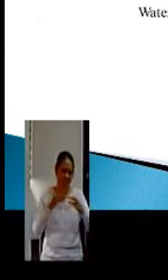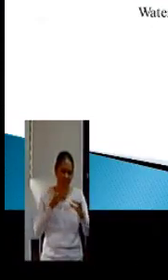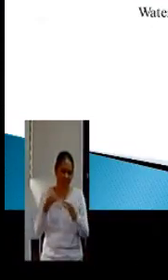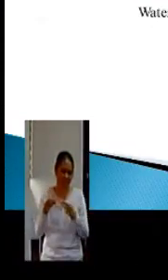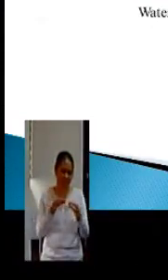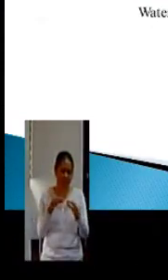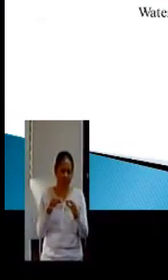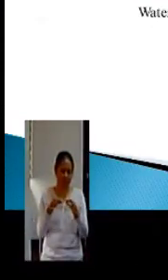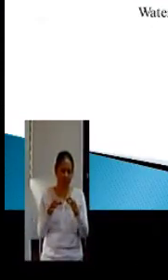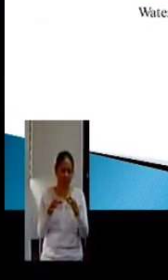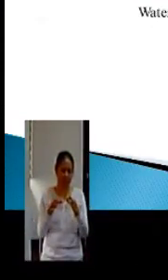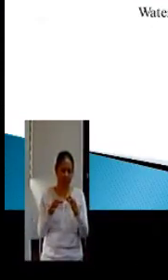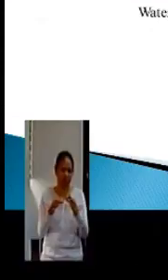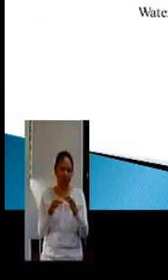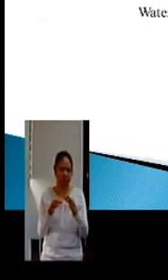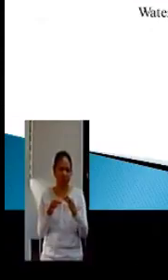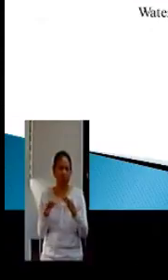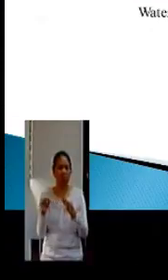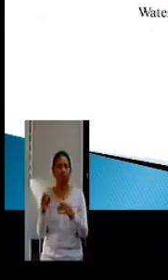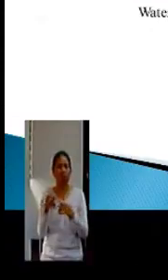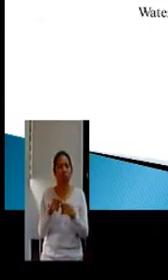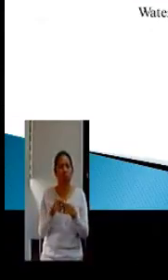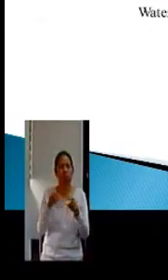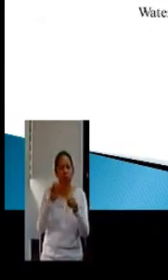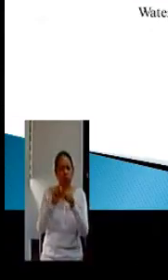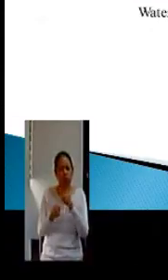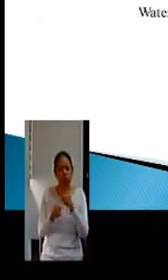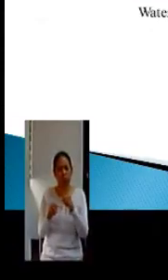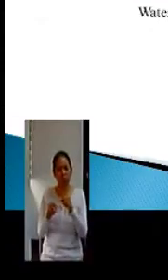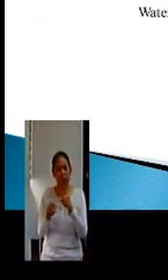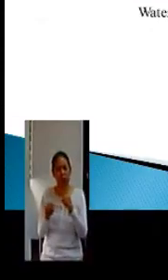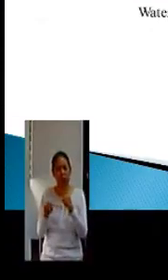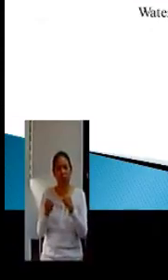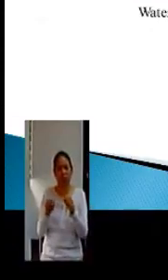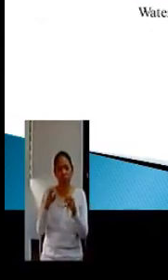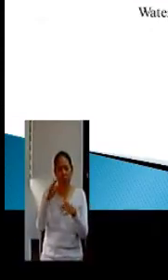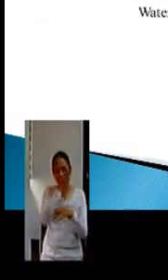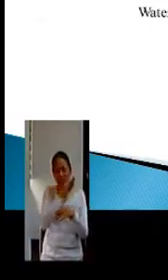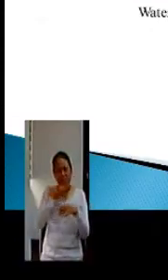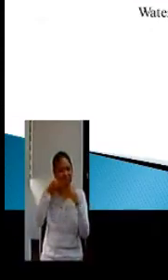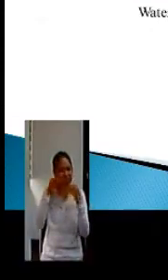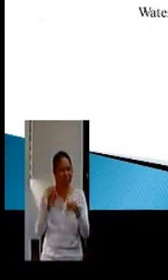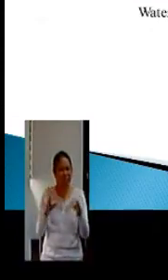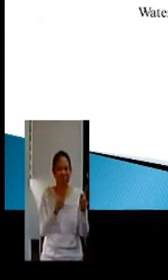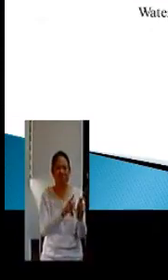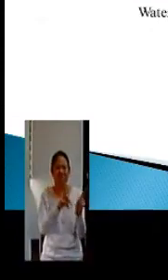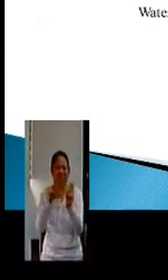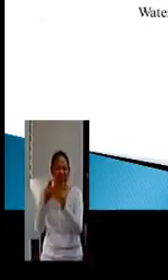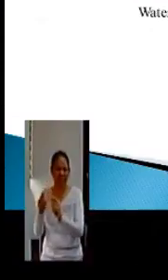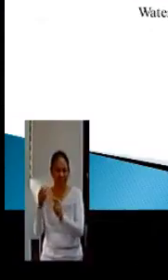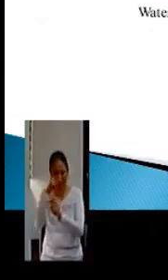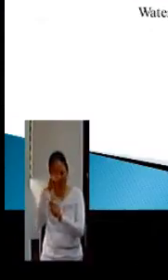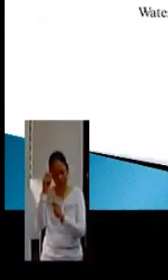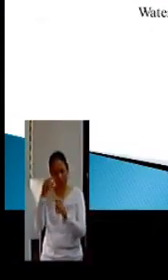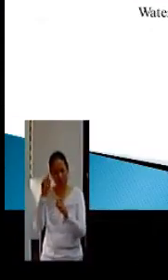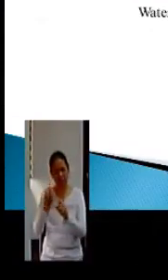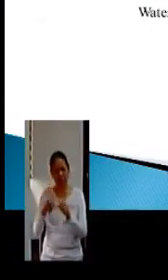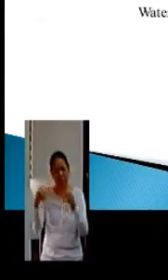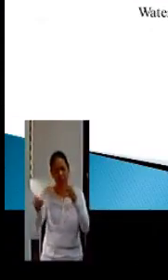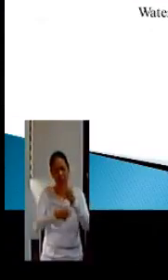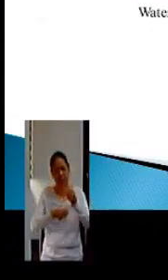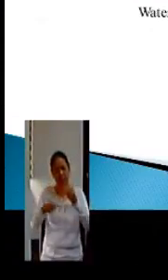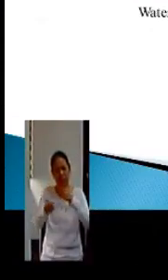they call this, displacing our farmers. You know why? Because the harvest time is supposedly July, tapos